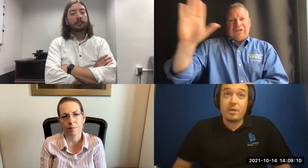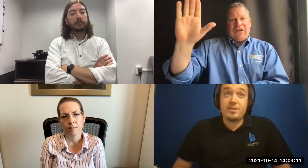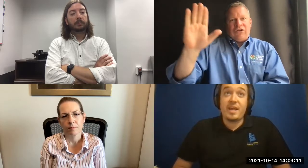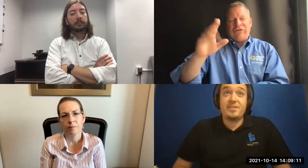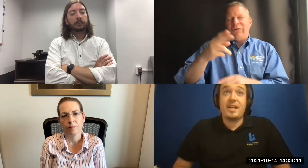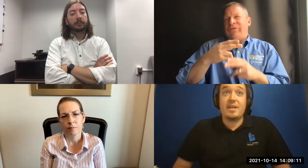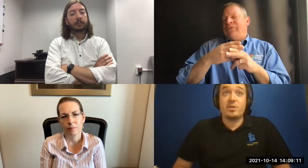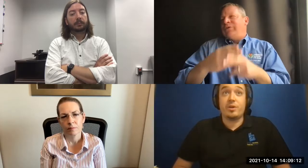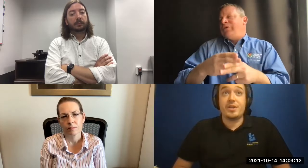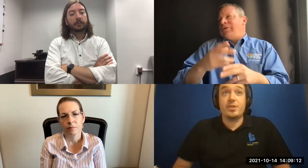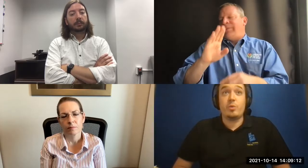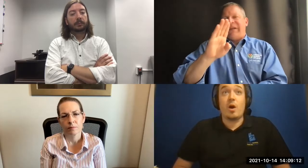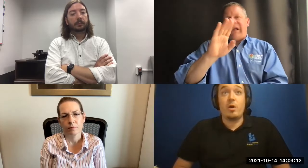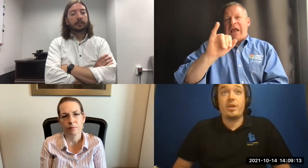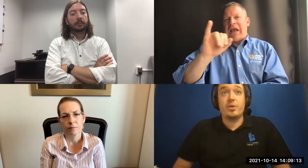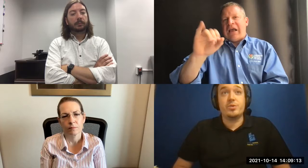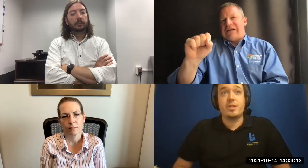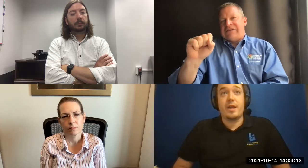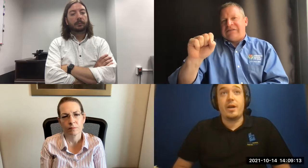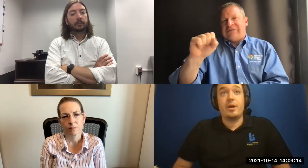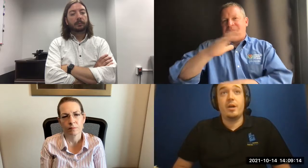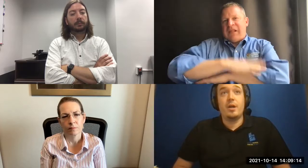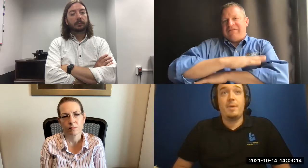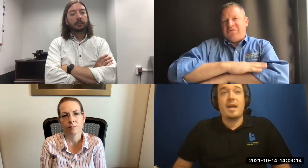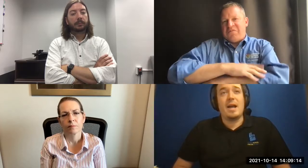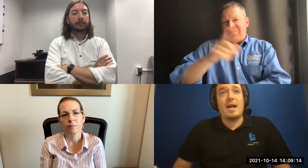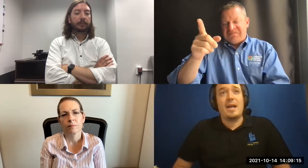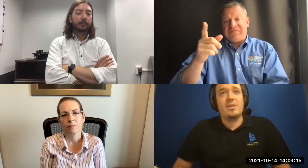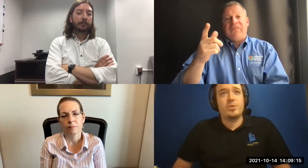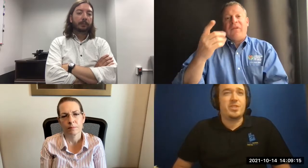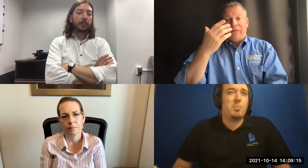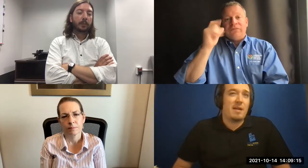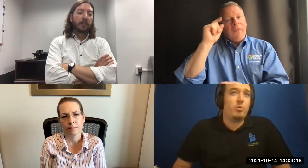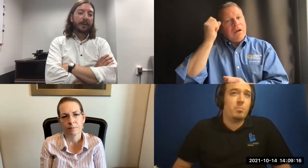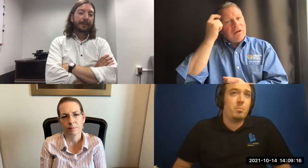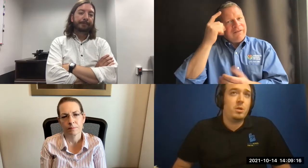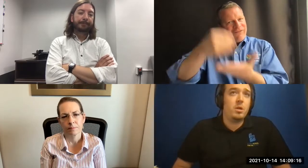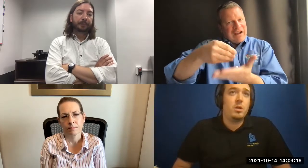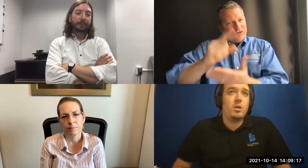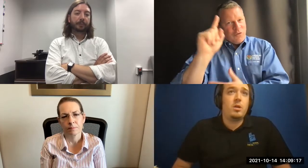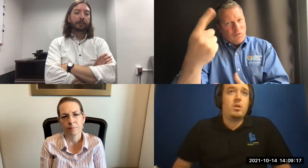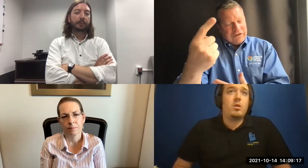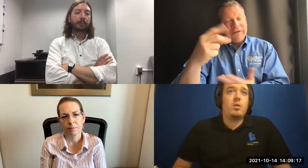good. CEASD as an organization, we already use their BIIS, which is their platform,